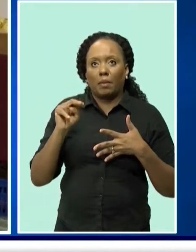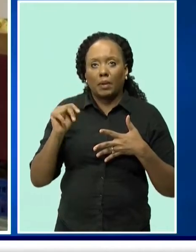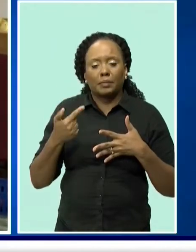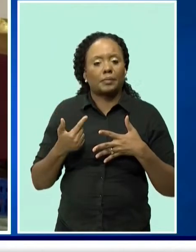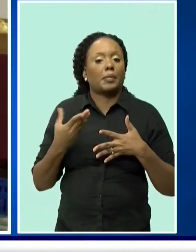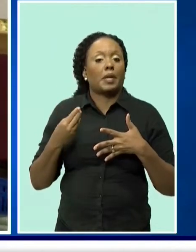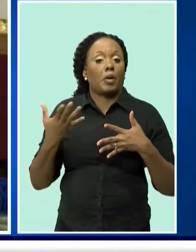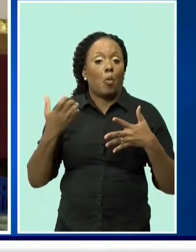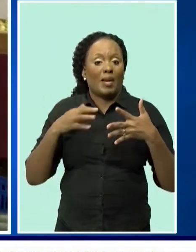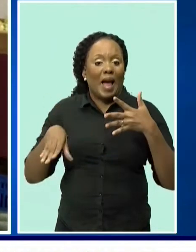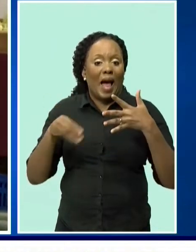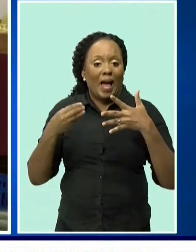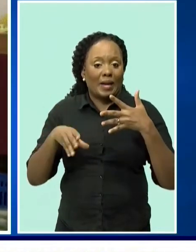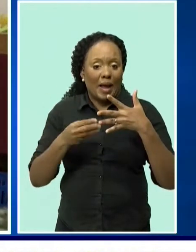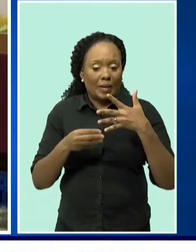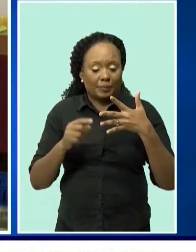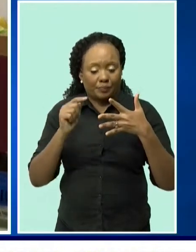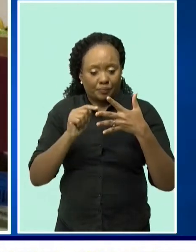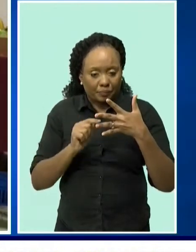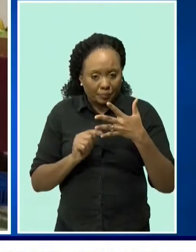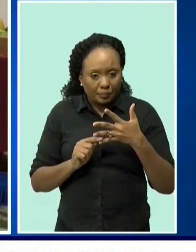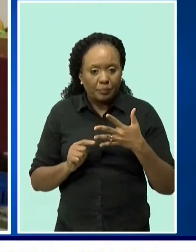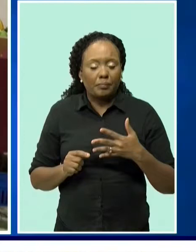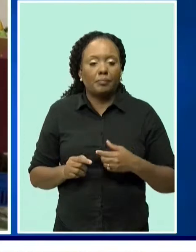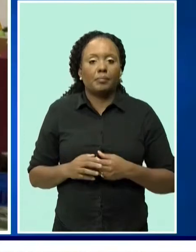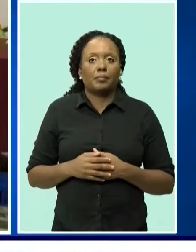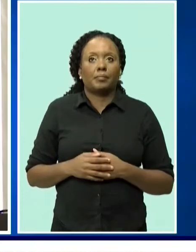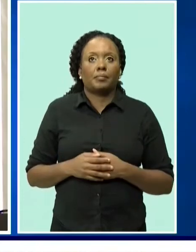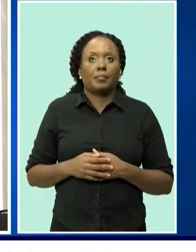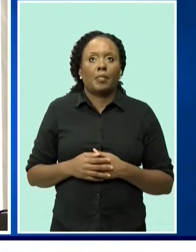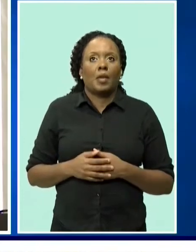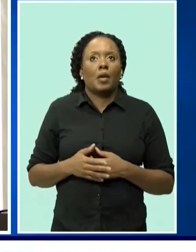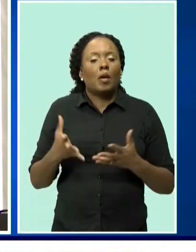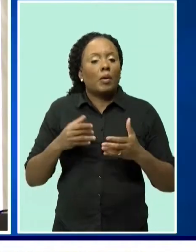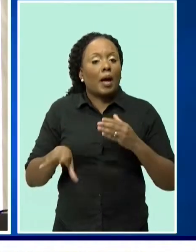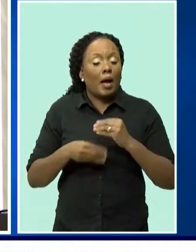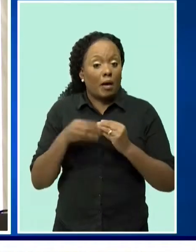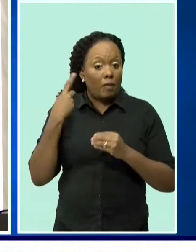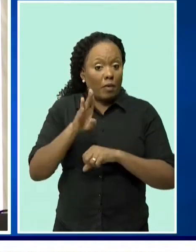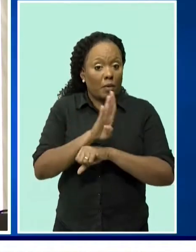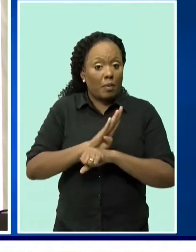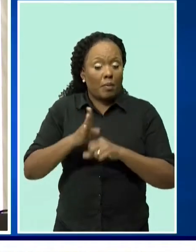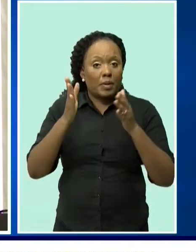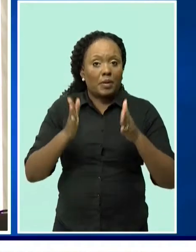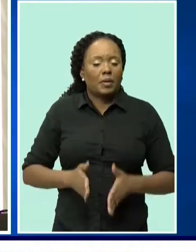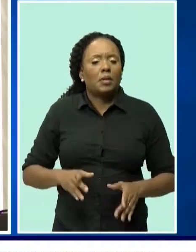expand what we are providing to the Barbadian public, but also to